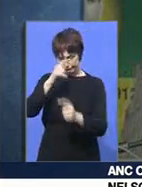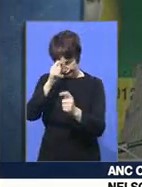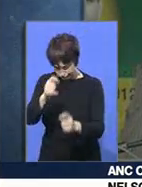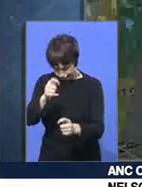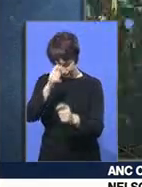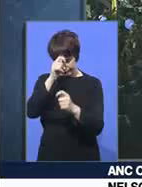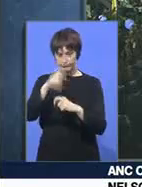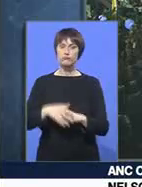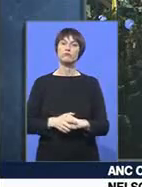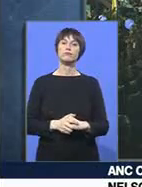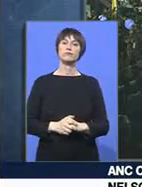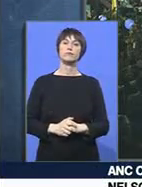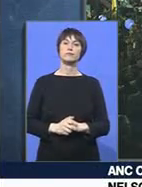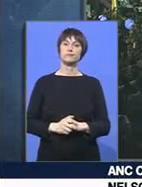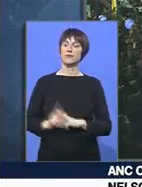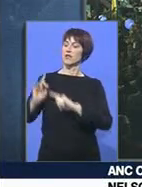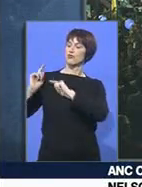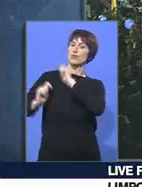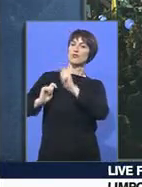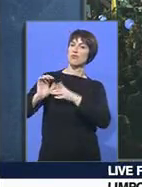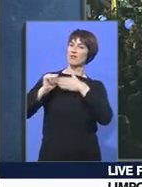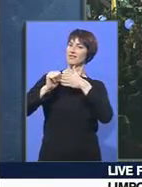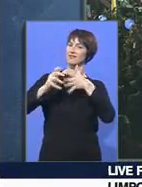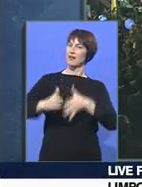traditional leaders who are here and religious leaders,